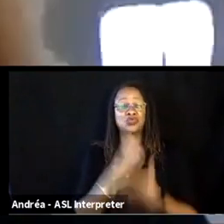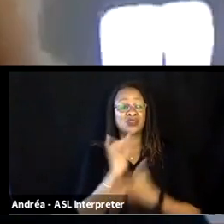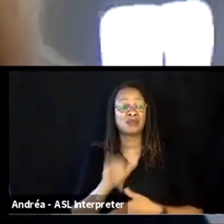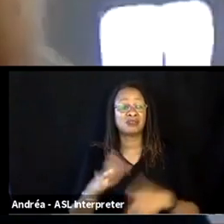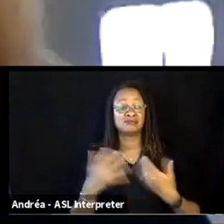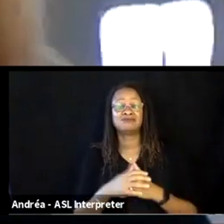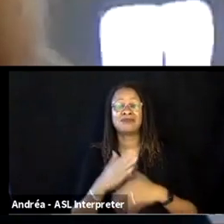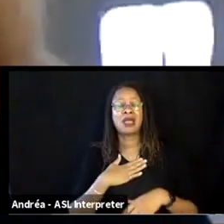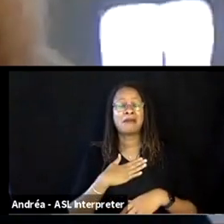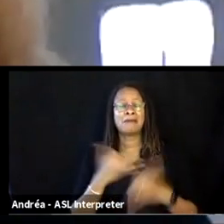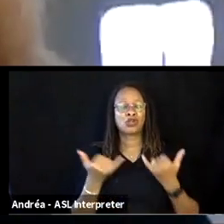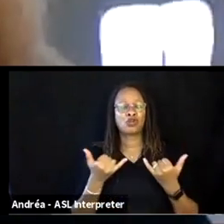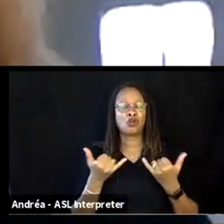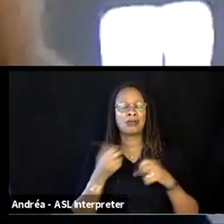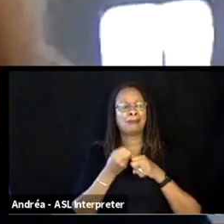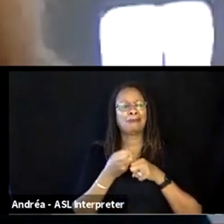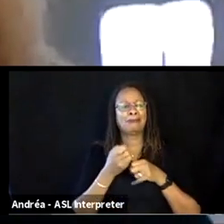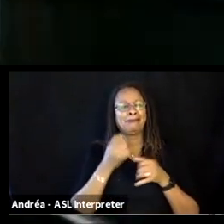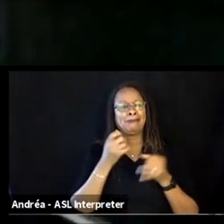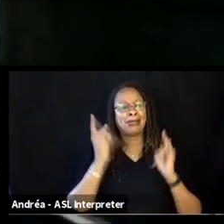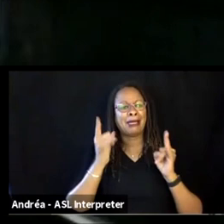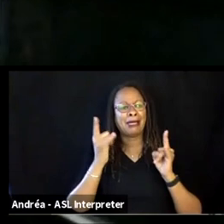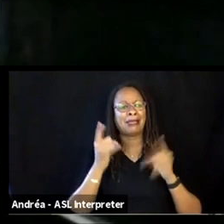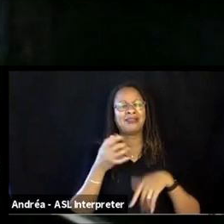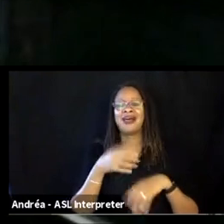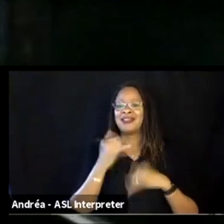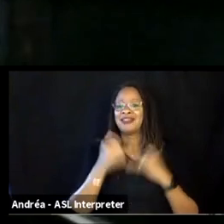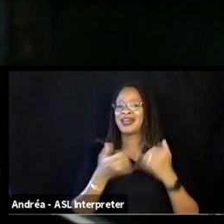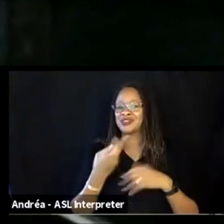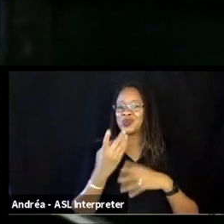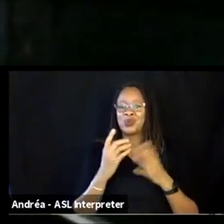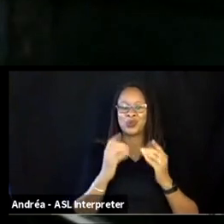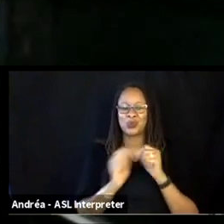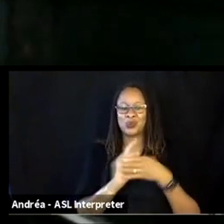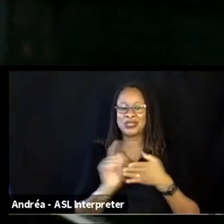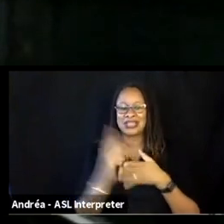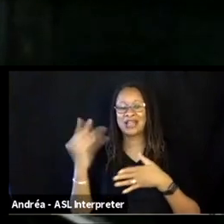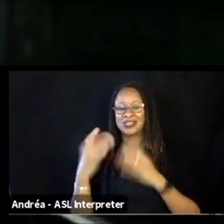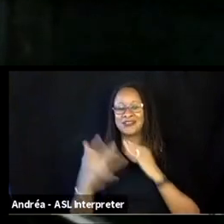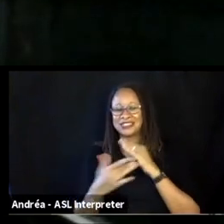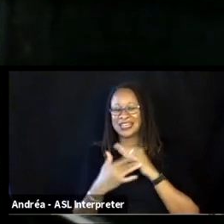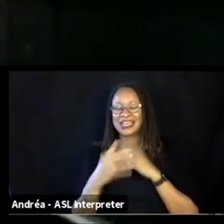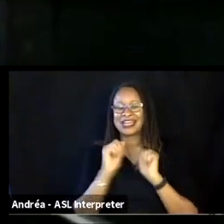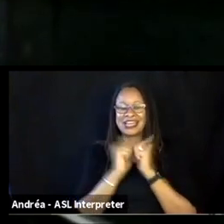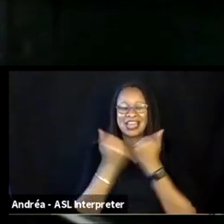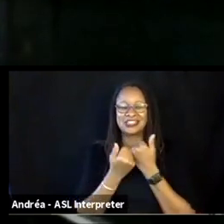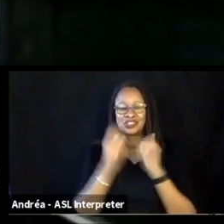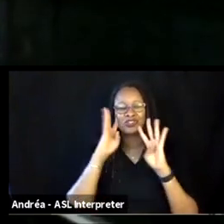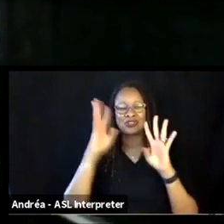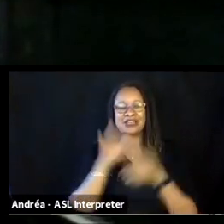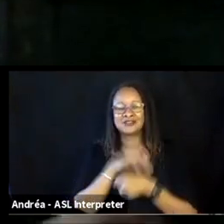that's my current rant of the last couple of weeks with a couple of folks outside of, you know, tech and the agency creative space is